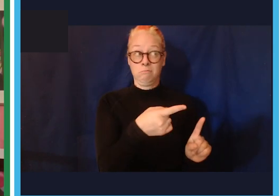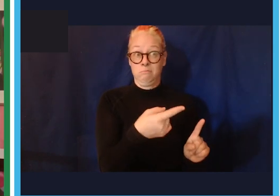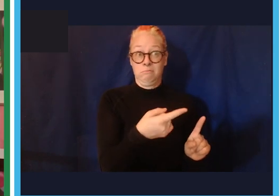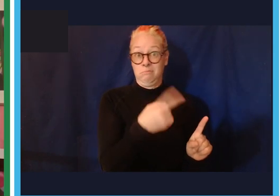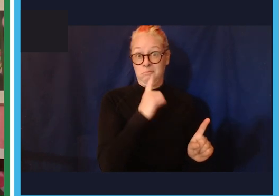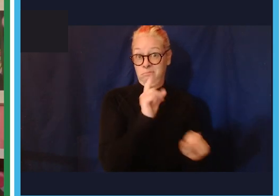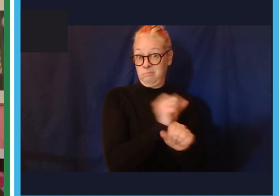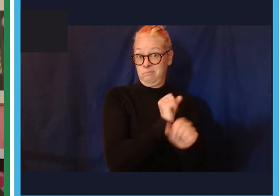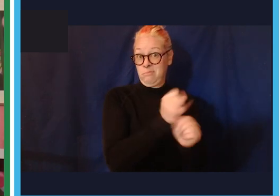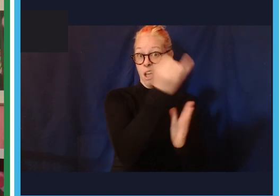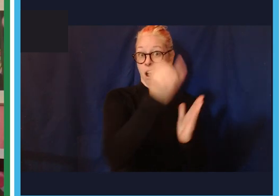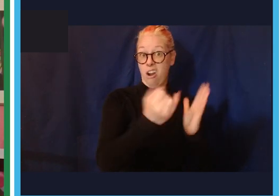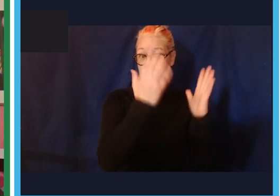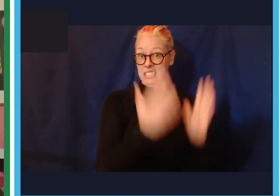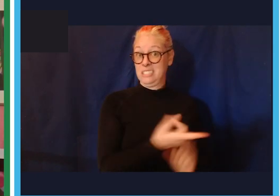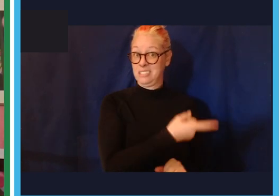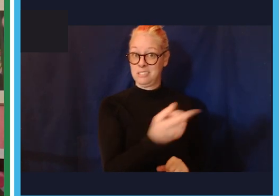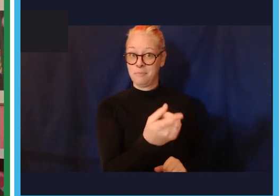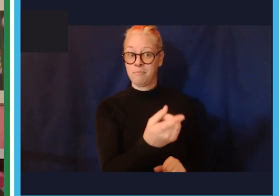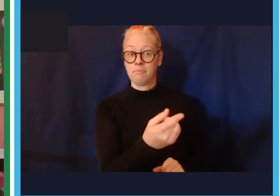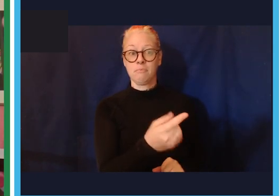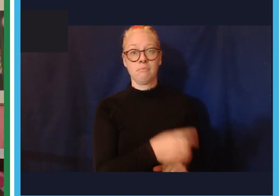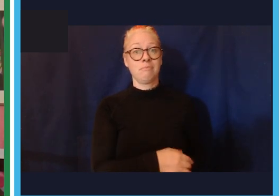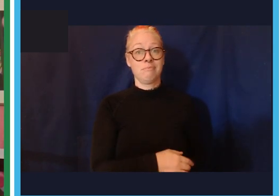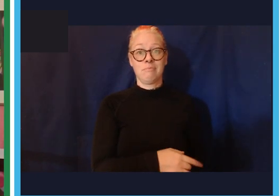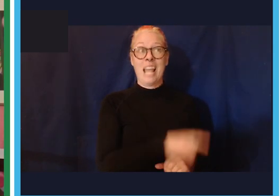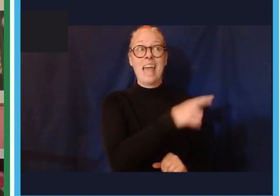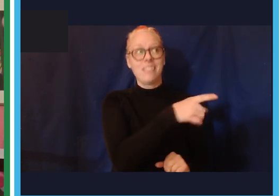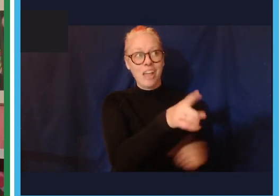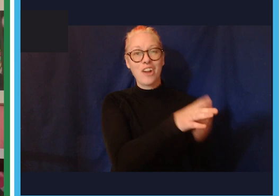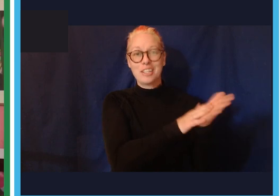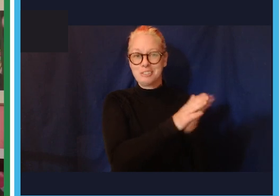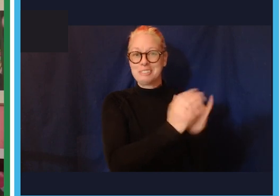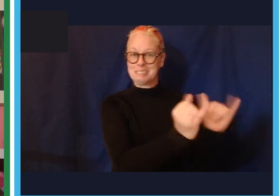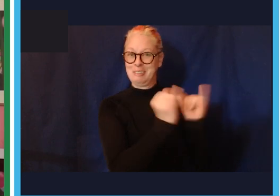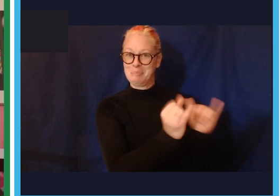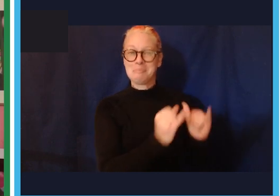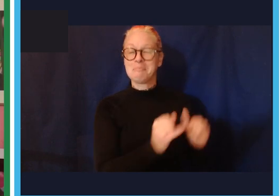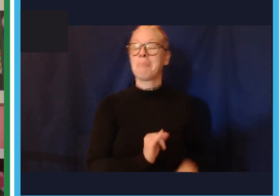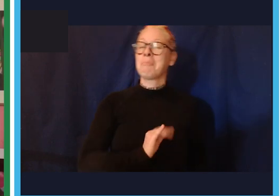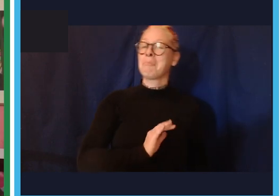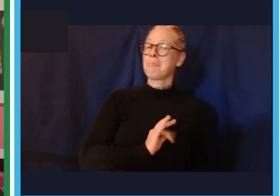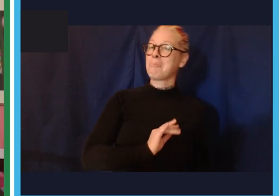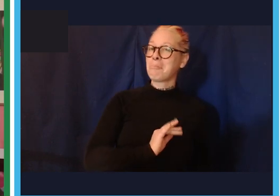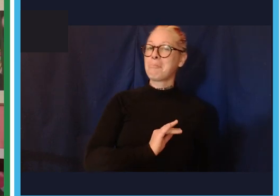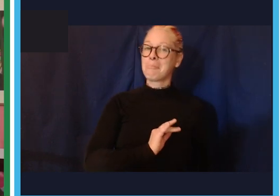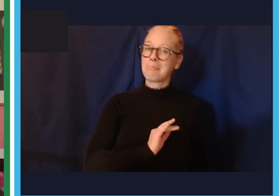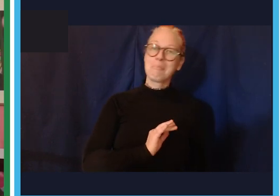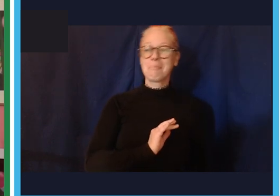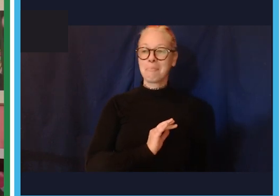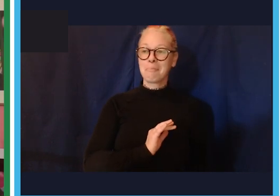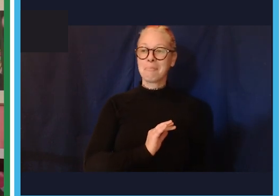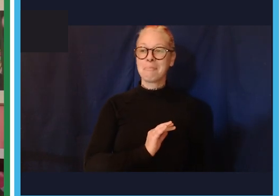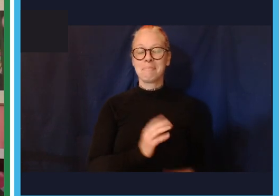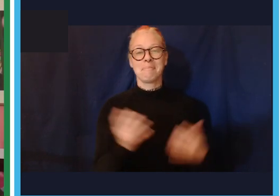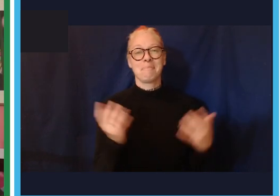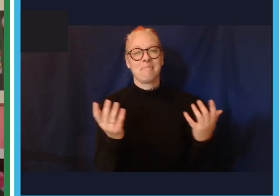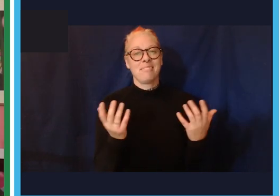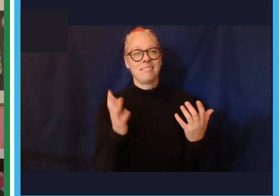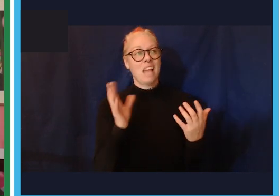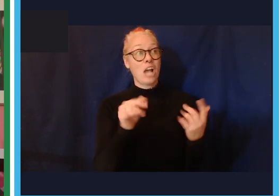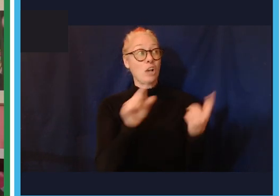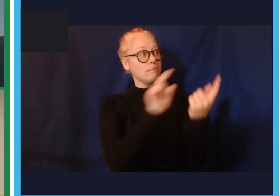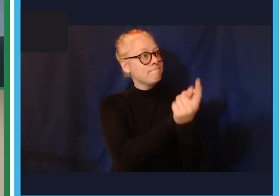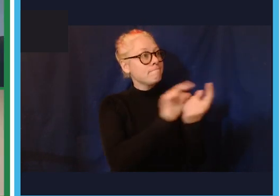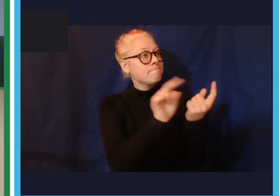people that that were on the spectrum like me, who were working already and had already proved that it